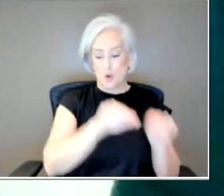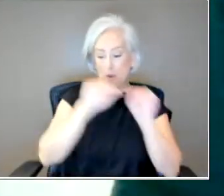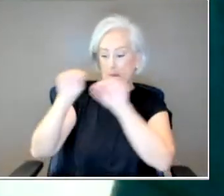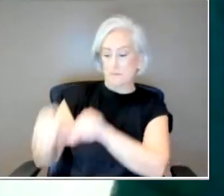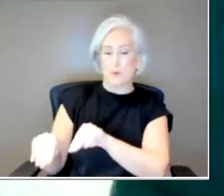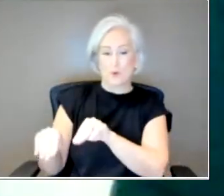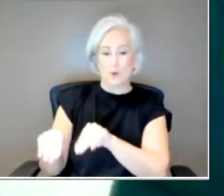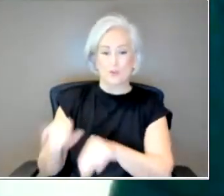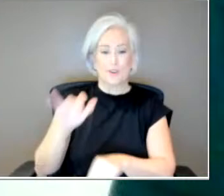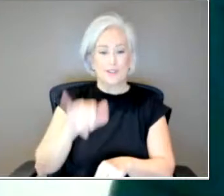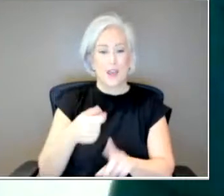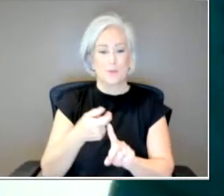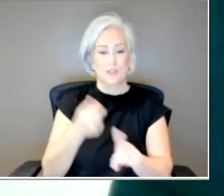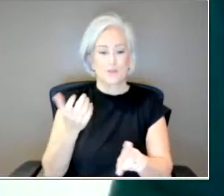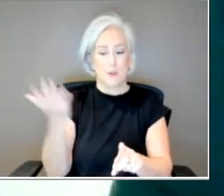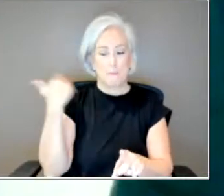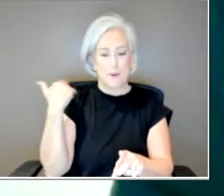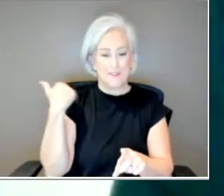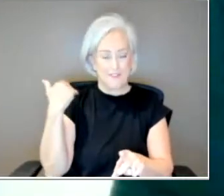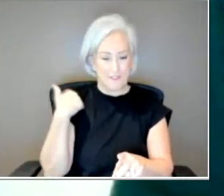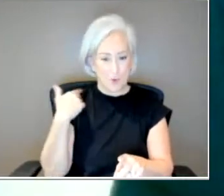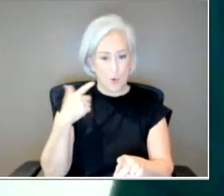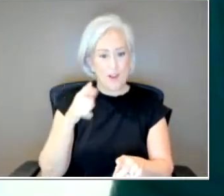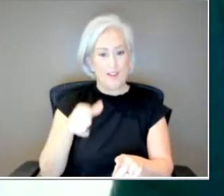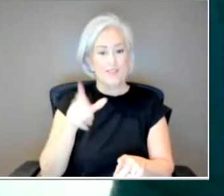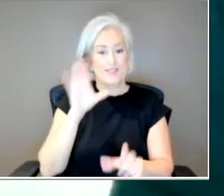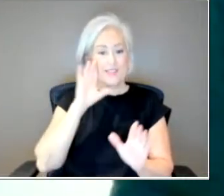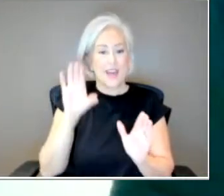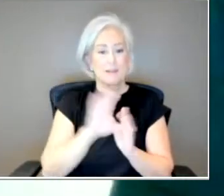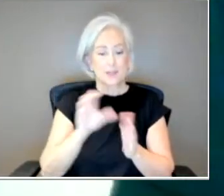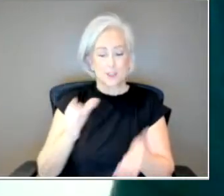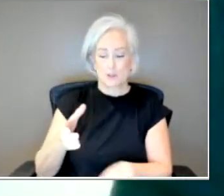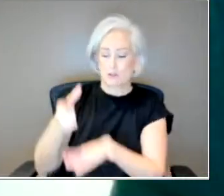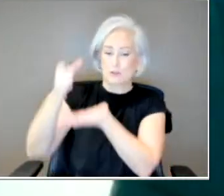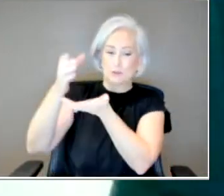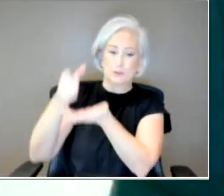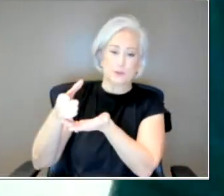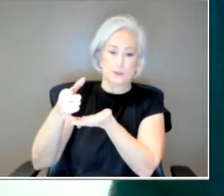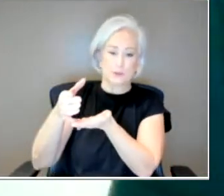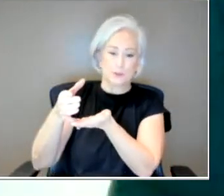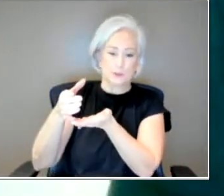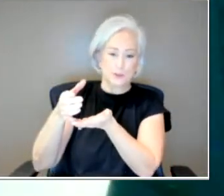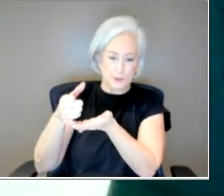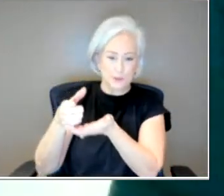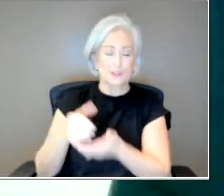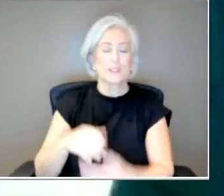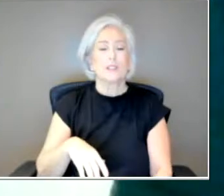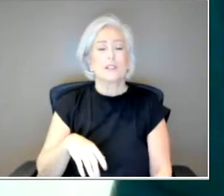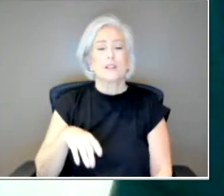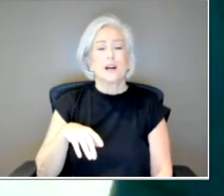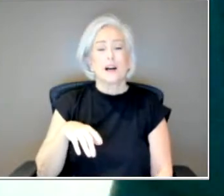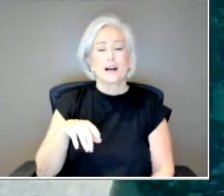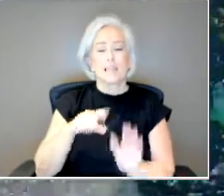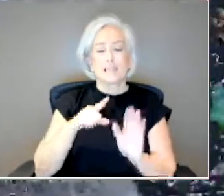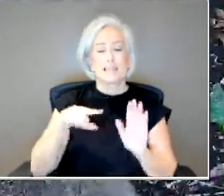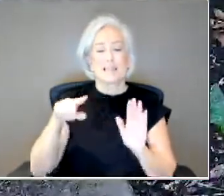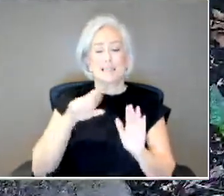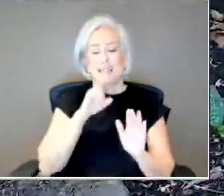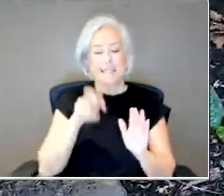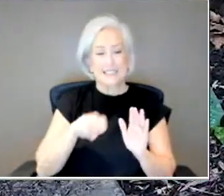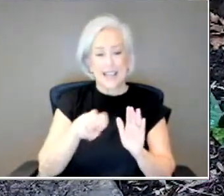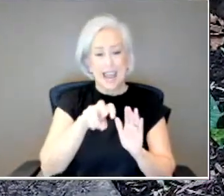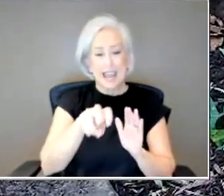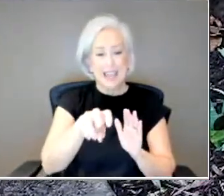garden from before. But that picture, I'm holding a little ring snake that I had found in my garden, and I was showing it off to